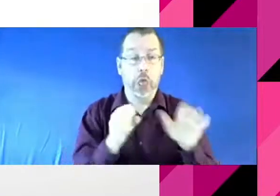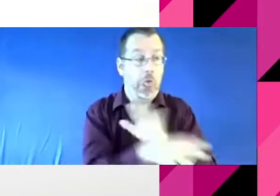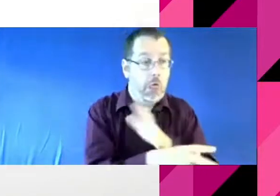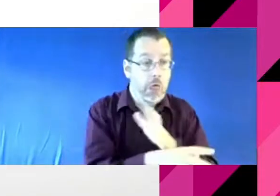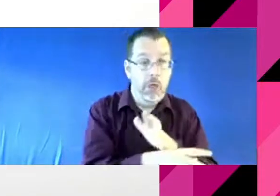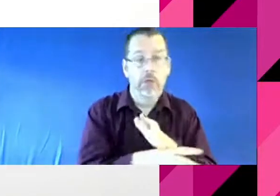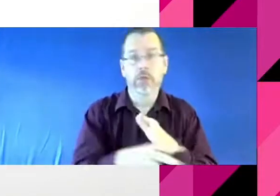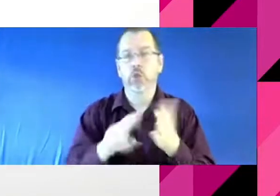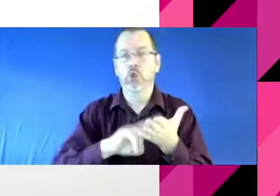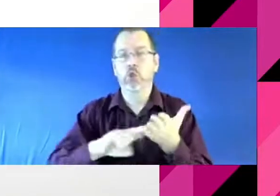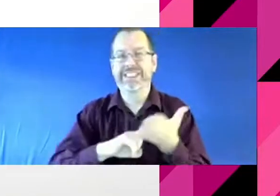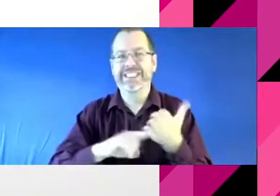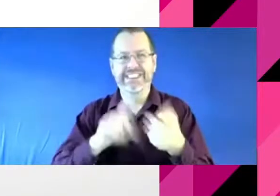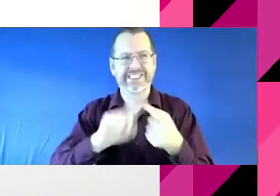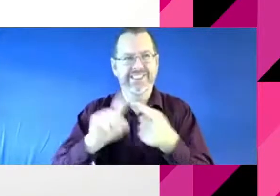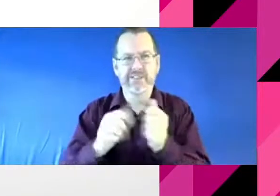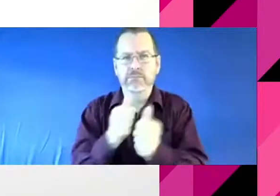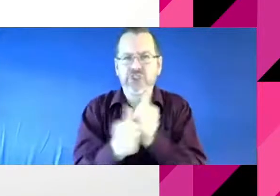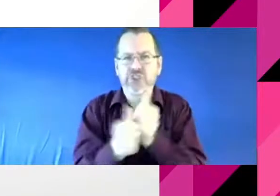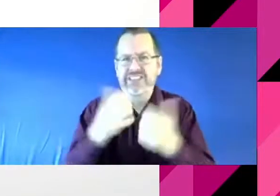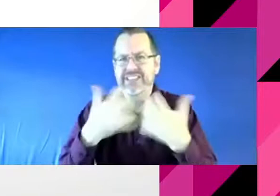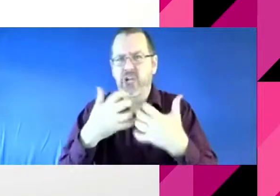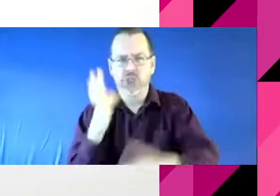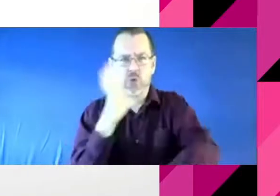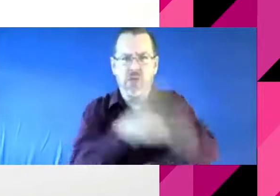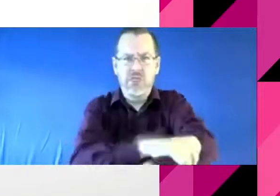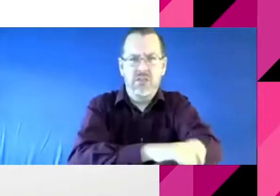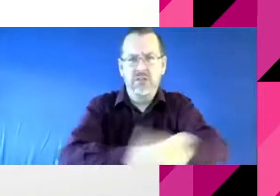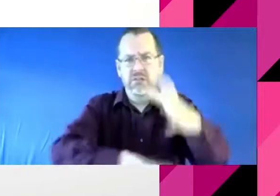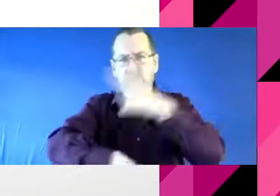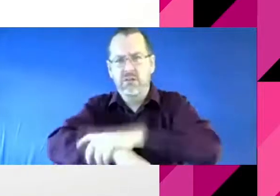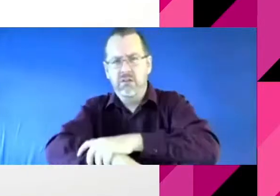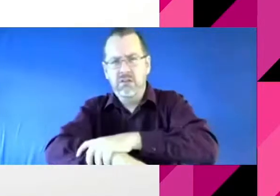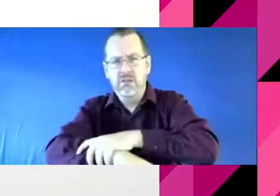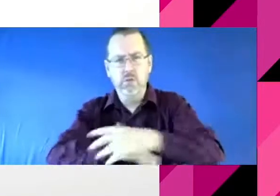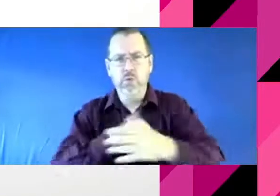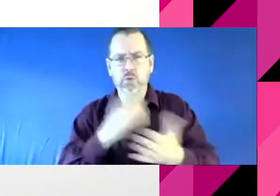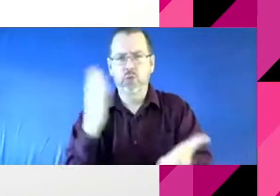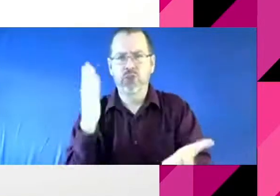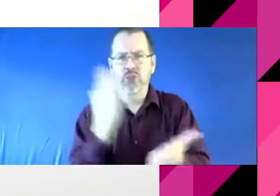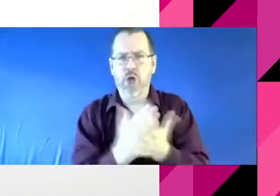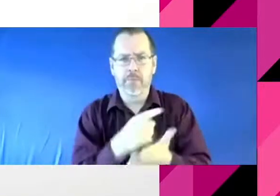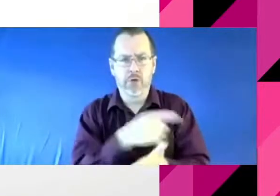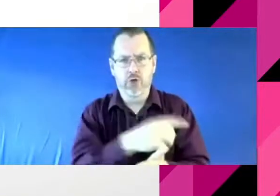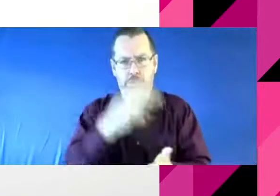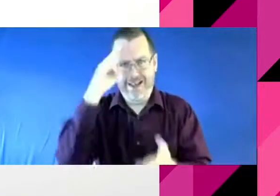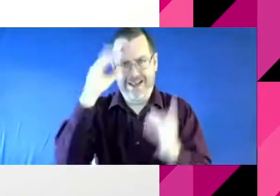restraining devices to try to tackle her deteriorating mental health.